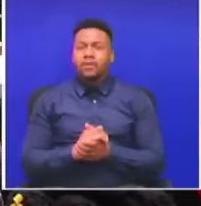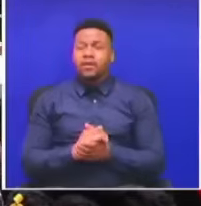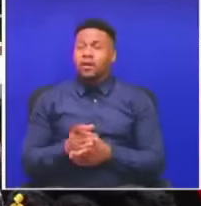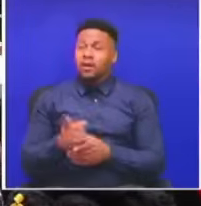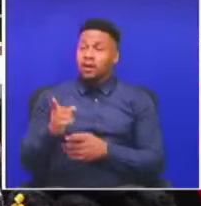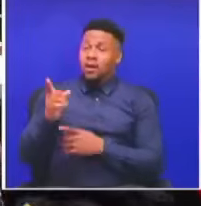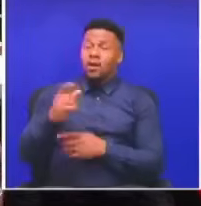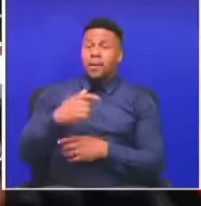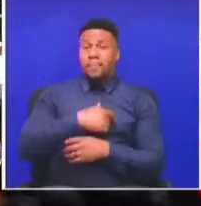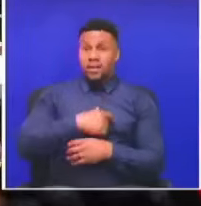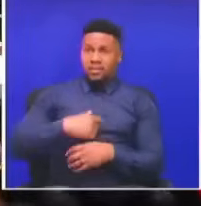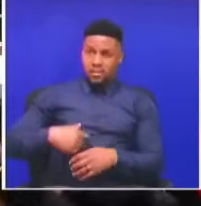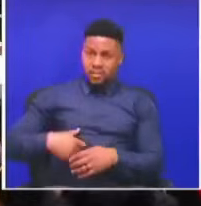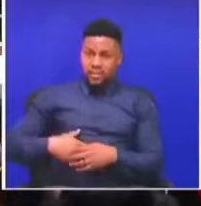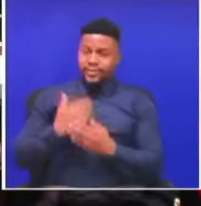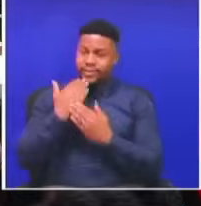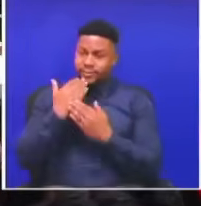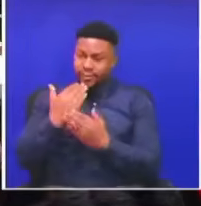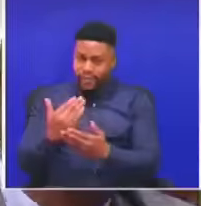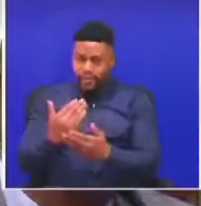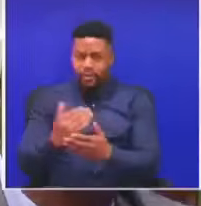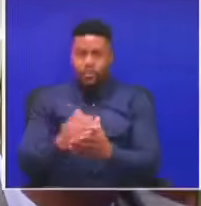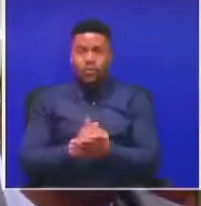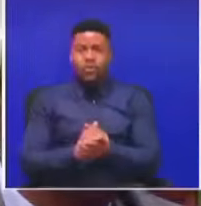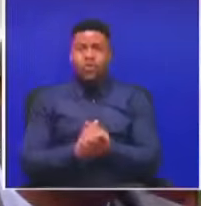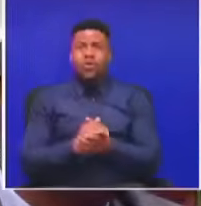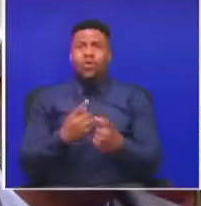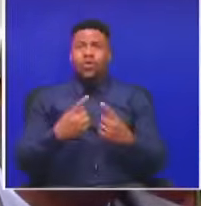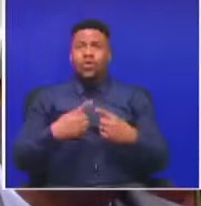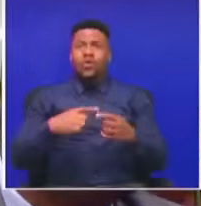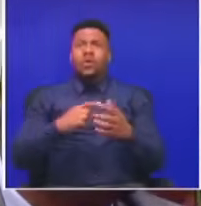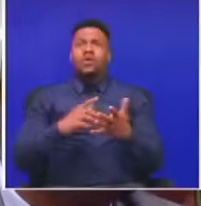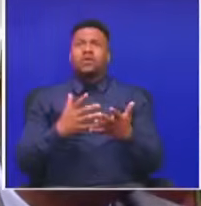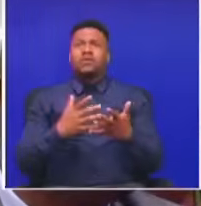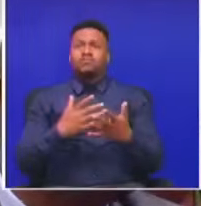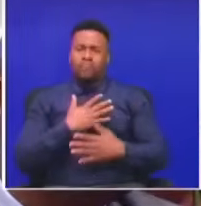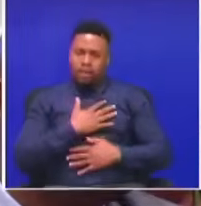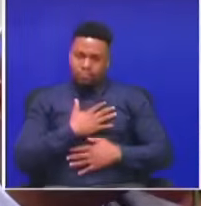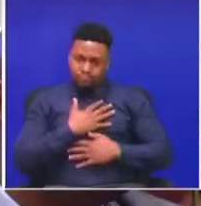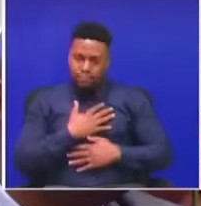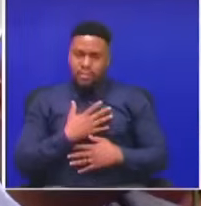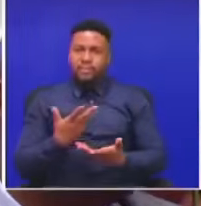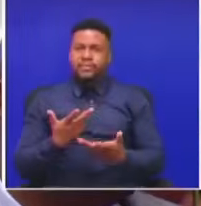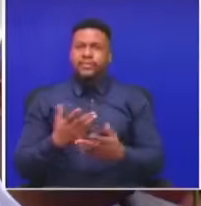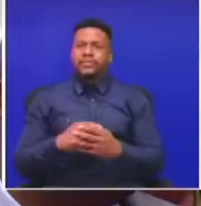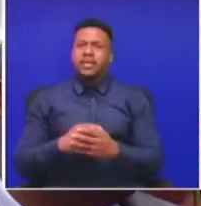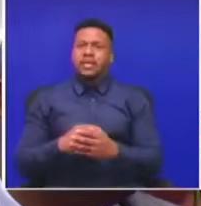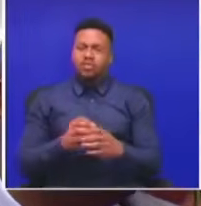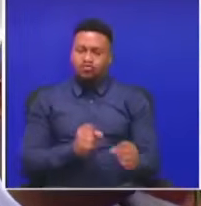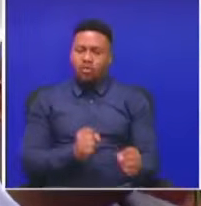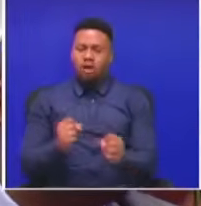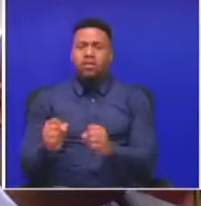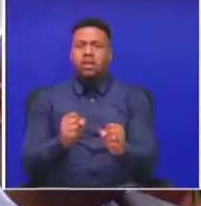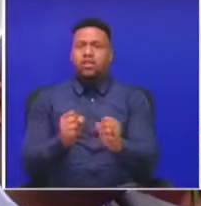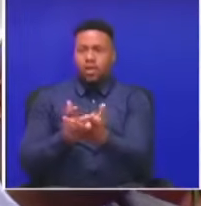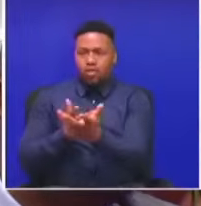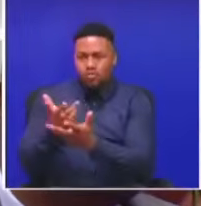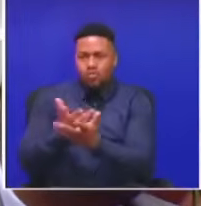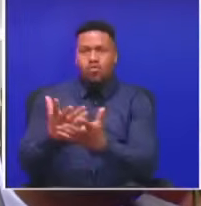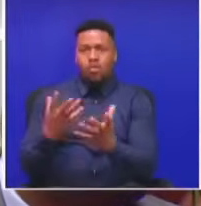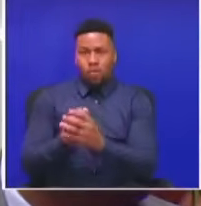we appreciate the extent to which strategic engagements are taking place with the US on these